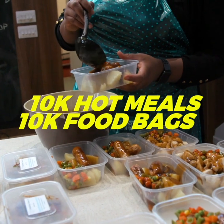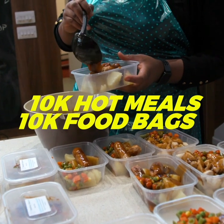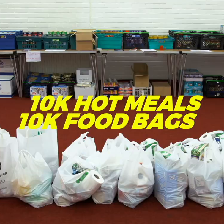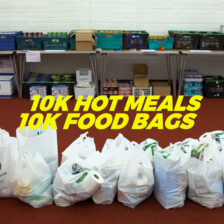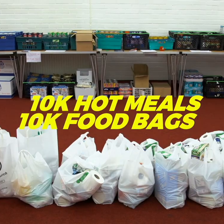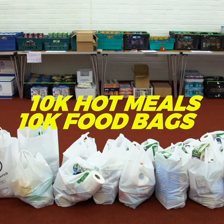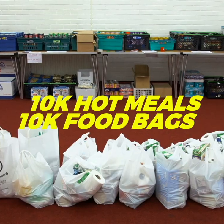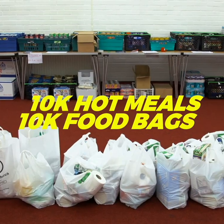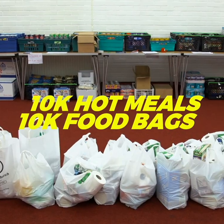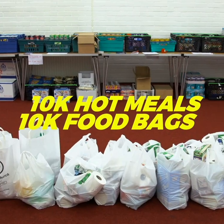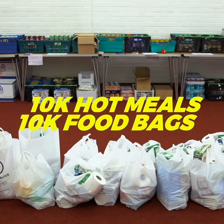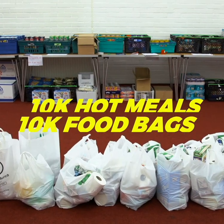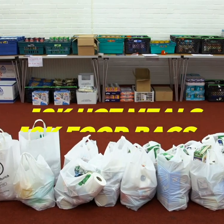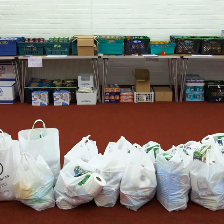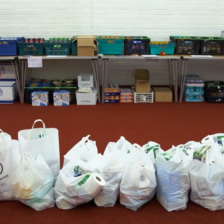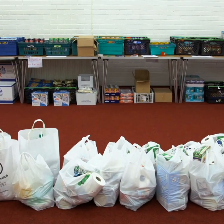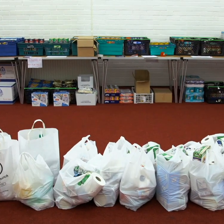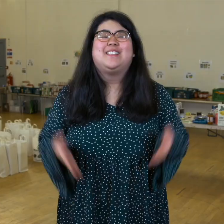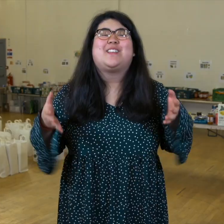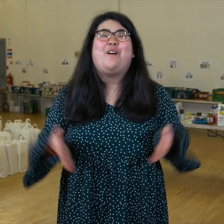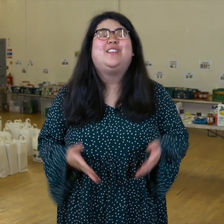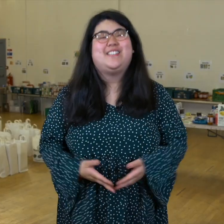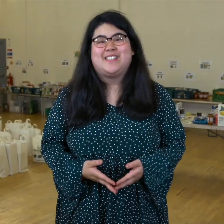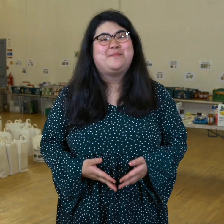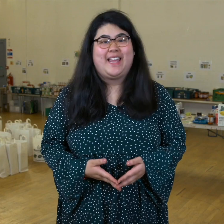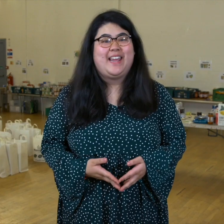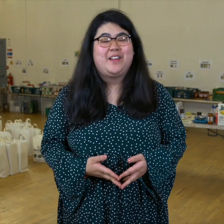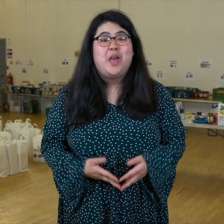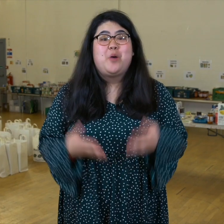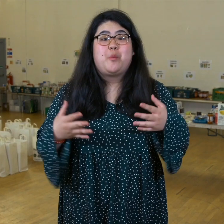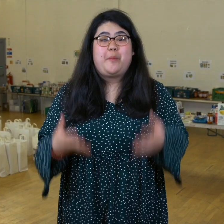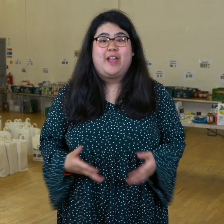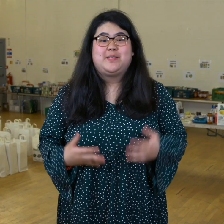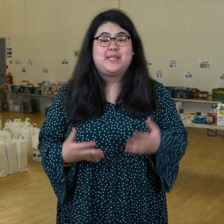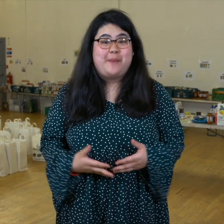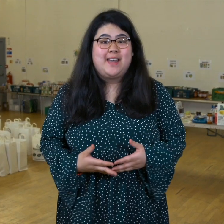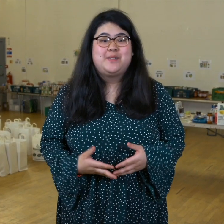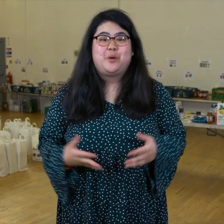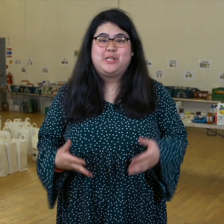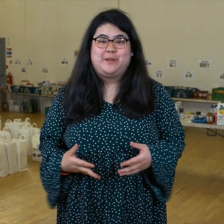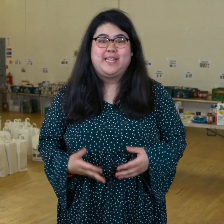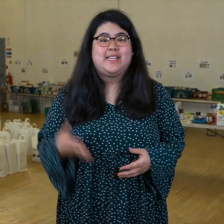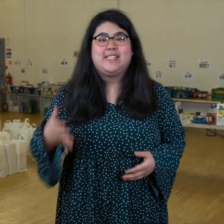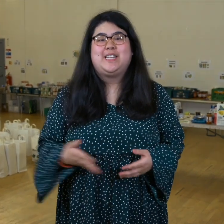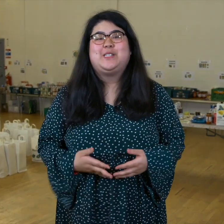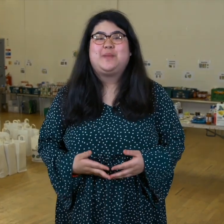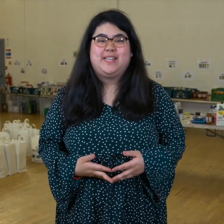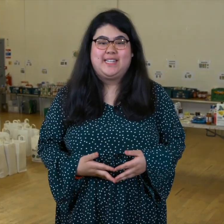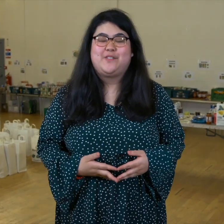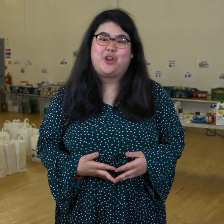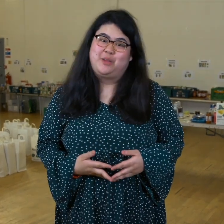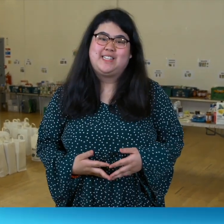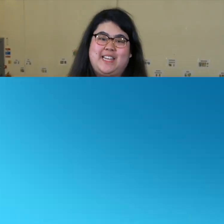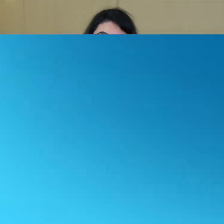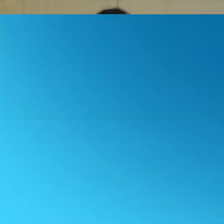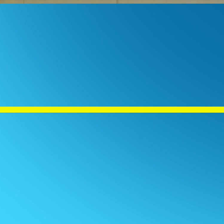hot meals and 10,000 food bags. And we thank God because it's only just the beginning. We're preparing to expand what we're doing to continue to meet the needs